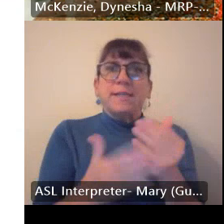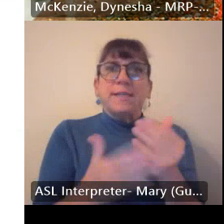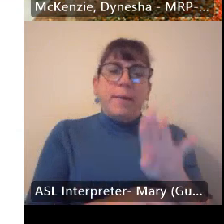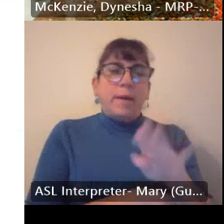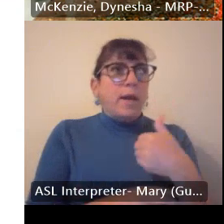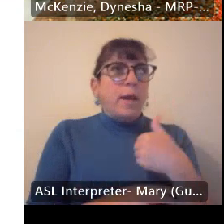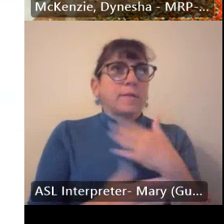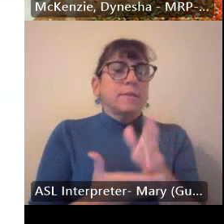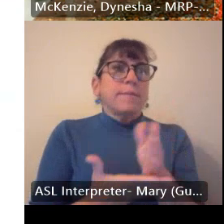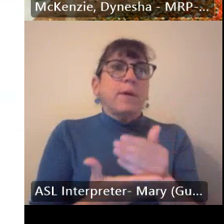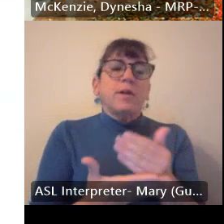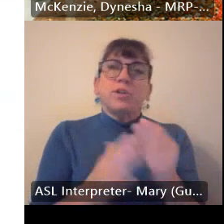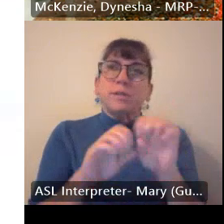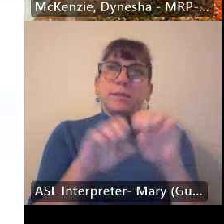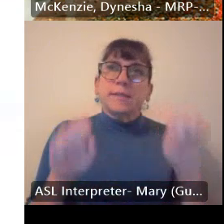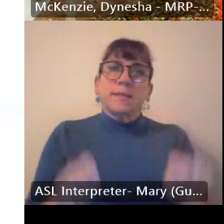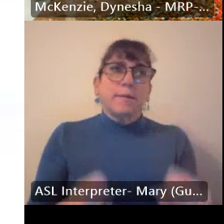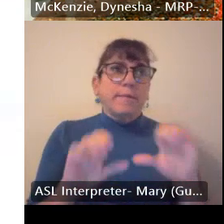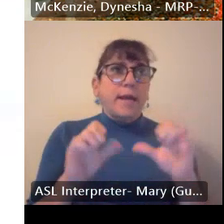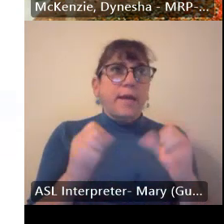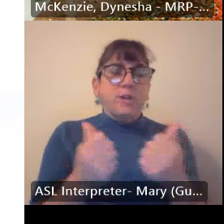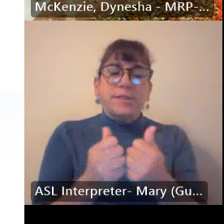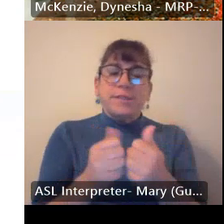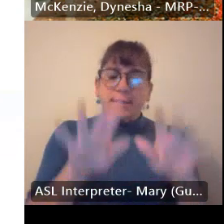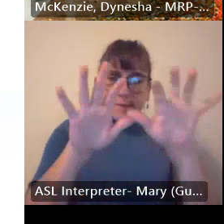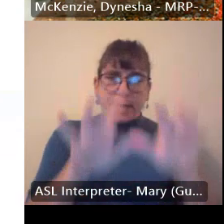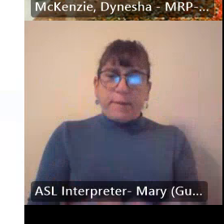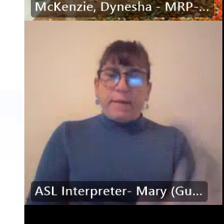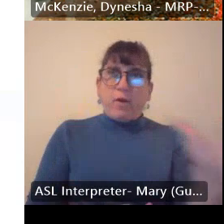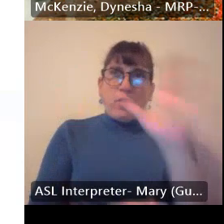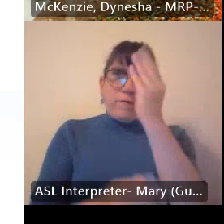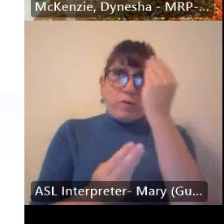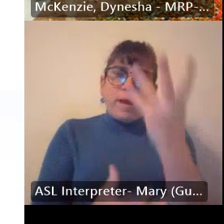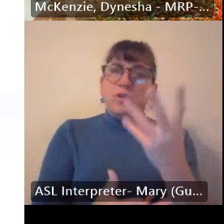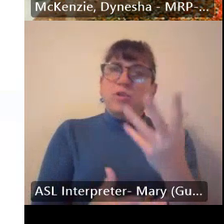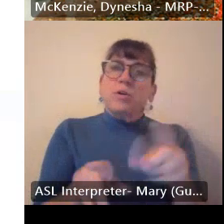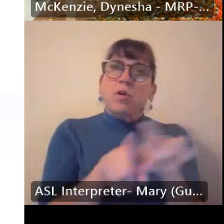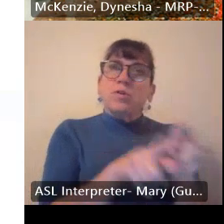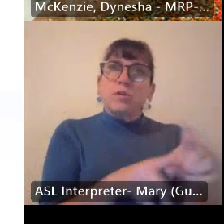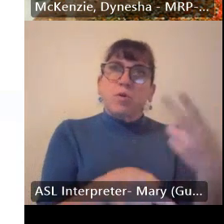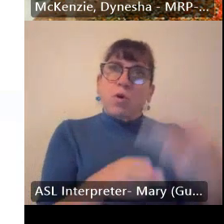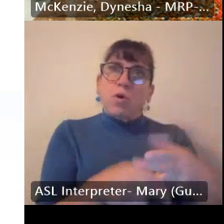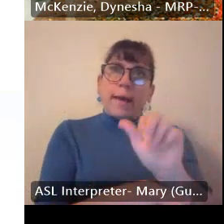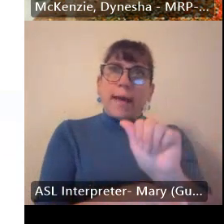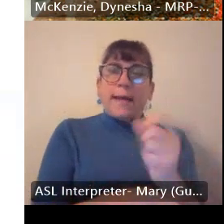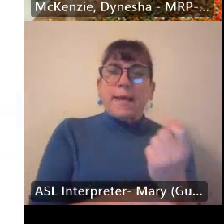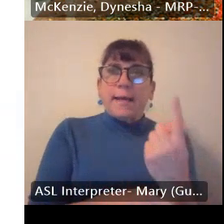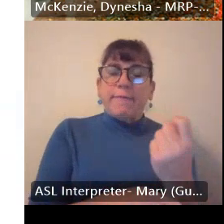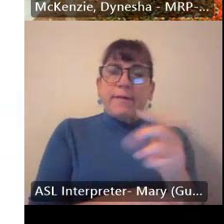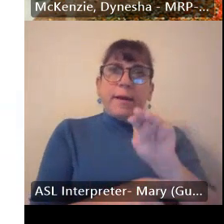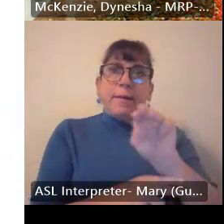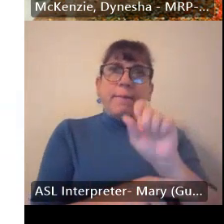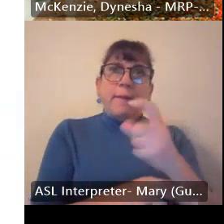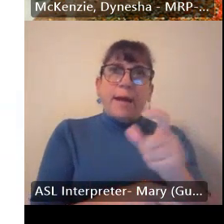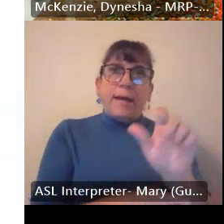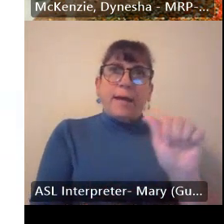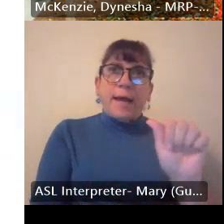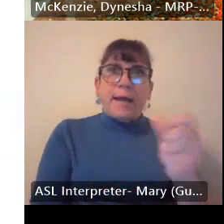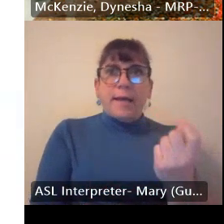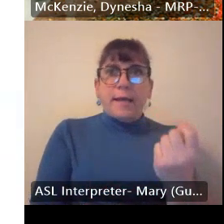budget system that agencies put all their info into. It's also called A11, Max A11, less